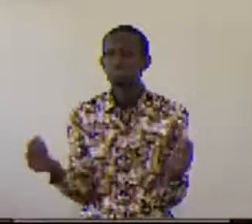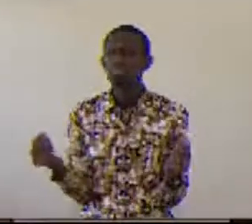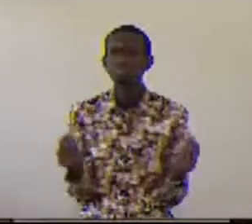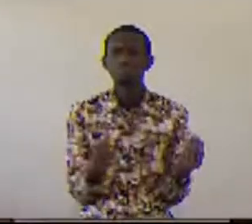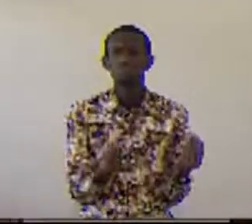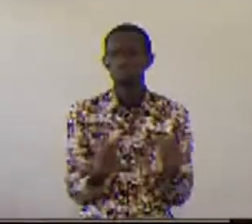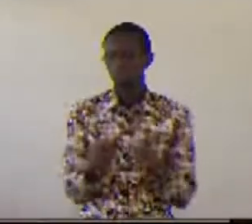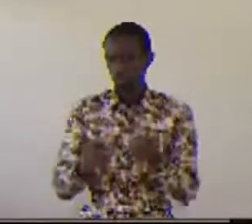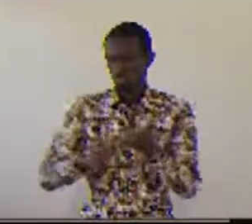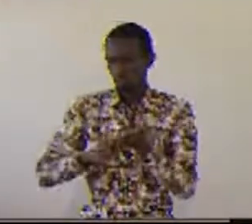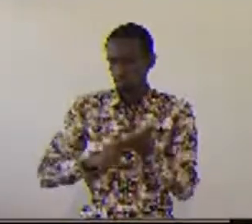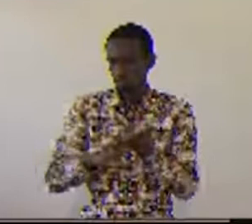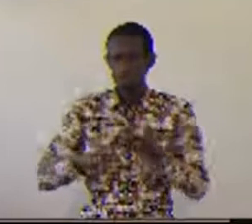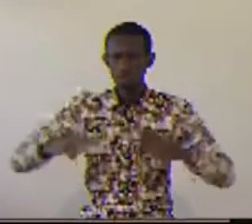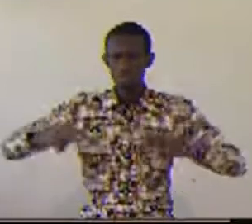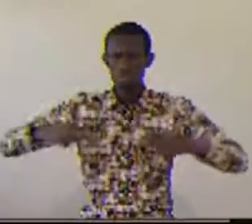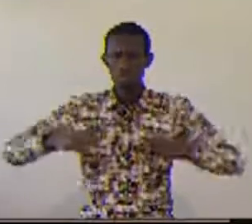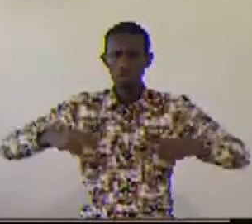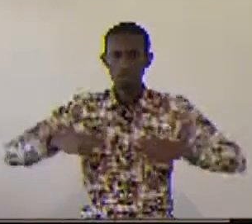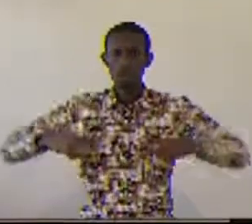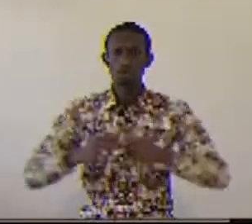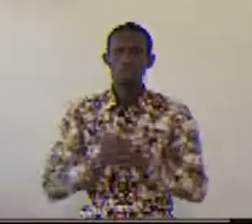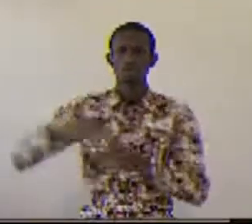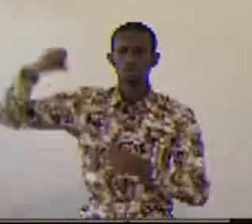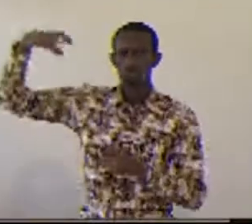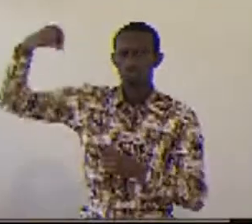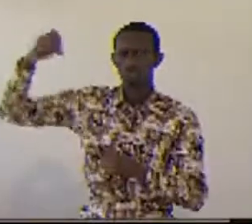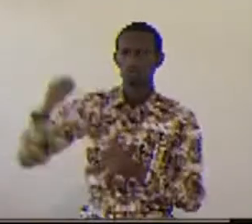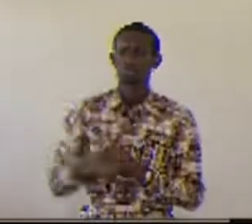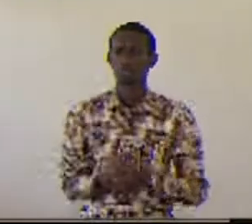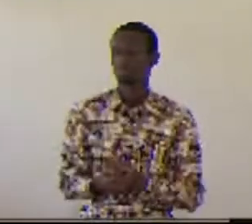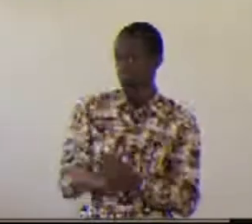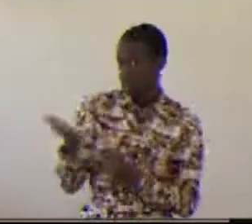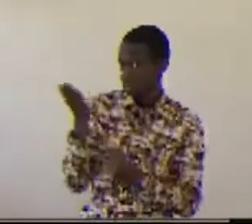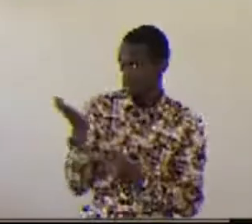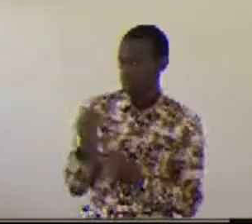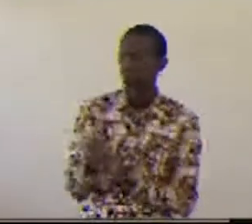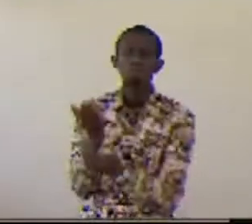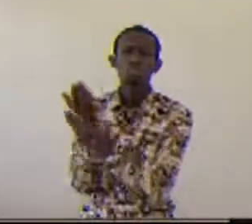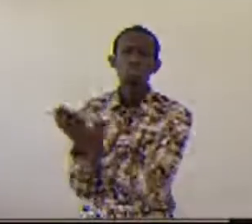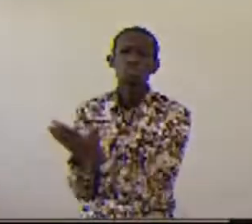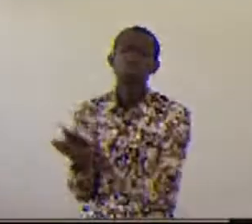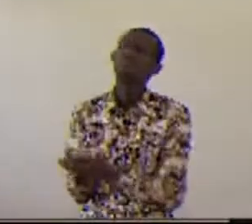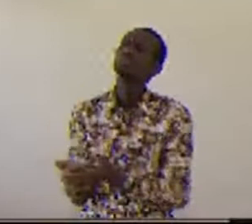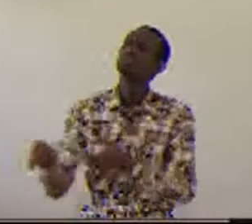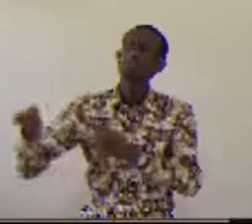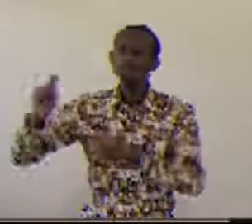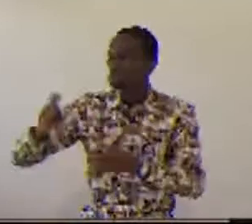electron? If it is requiring a lot of energy to lose the